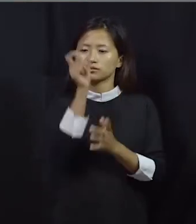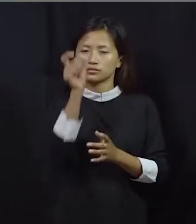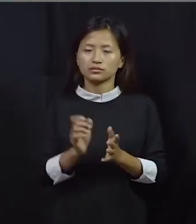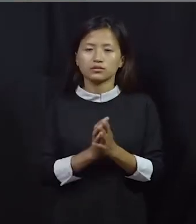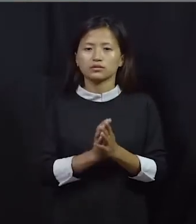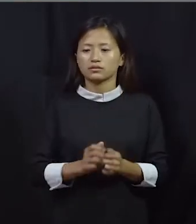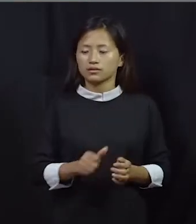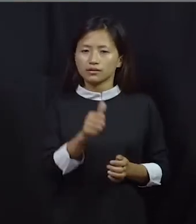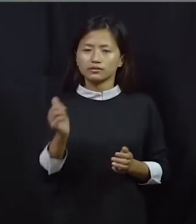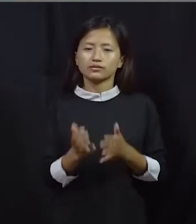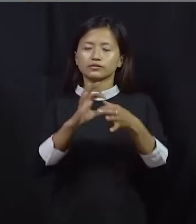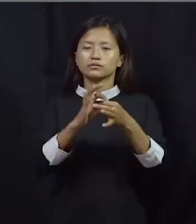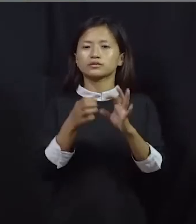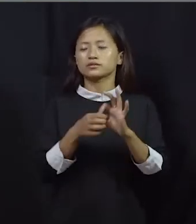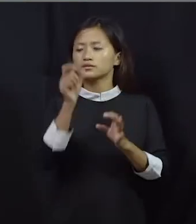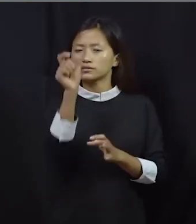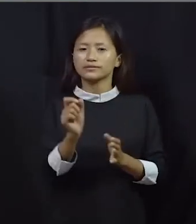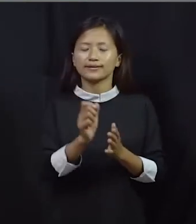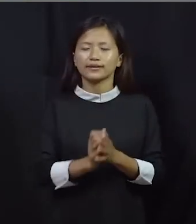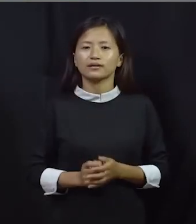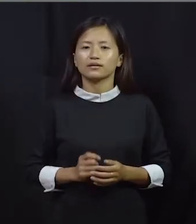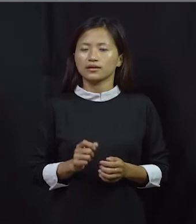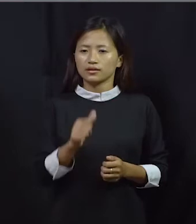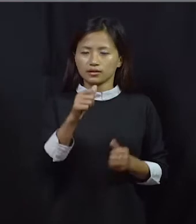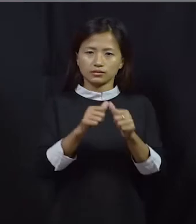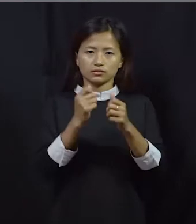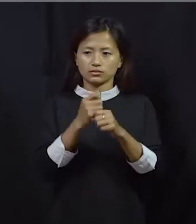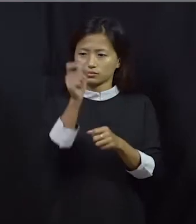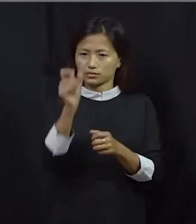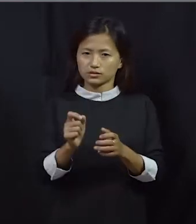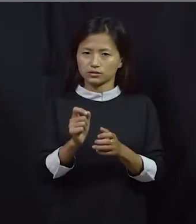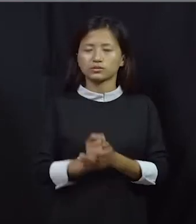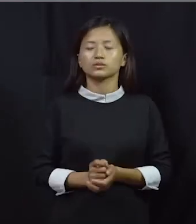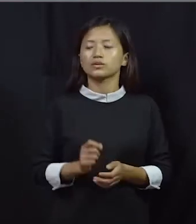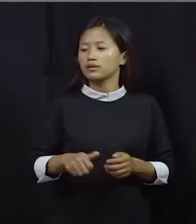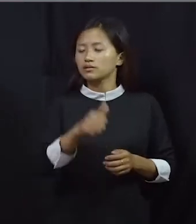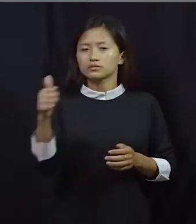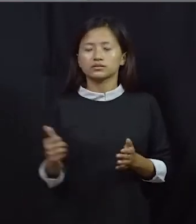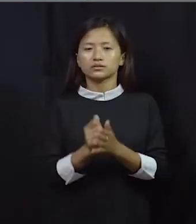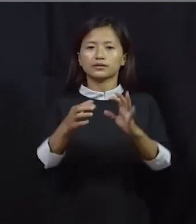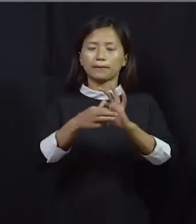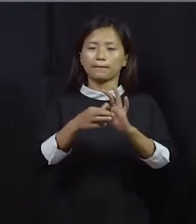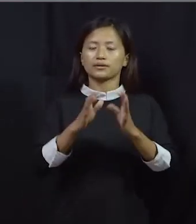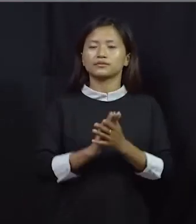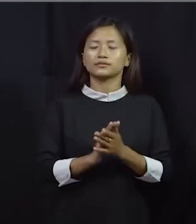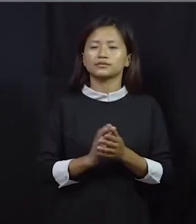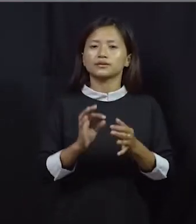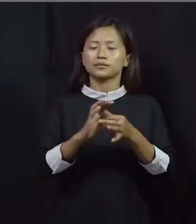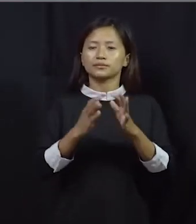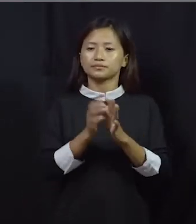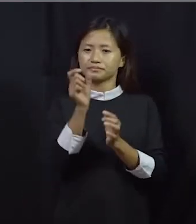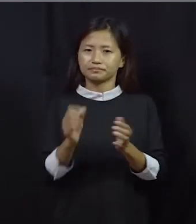any of the partner can be an agent to other partners. For example, if there is a partner A, B and